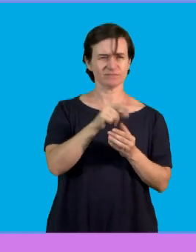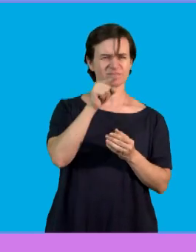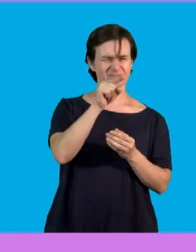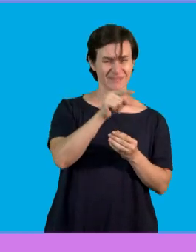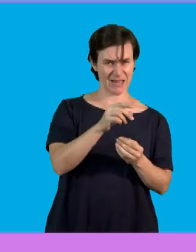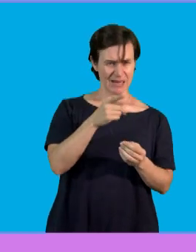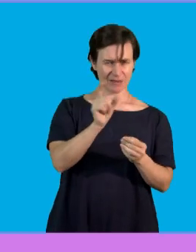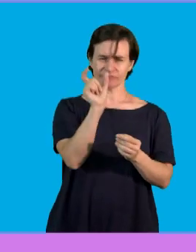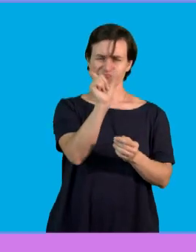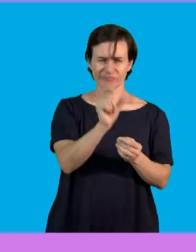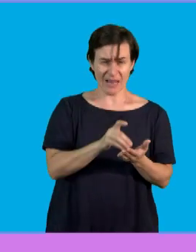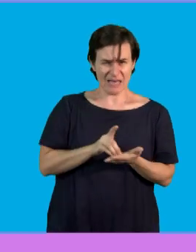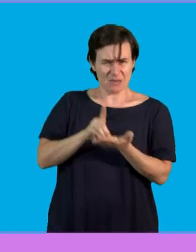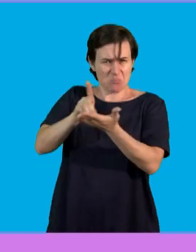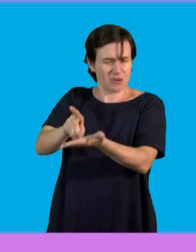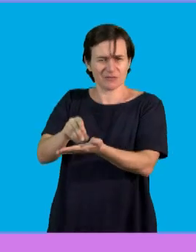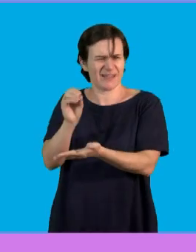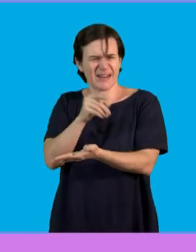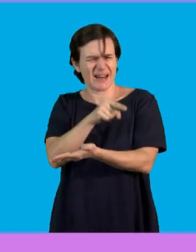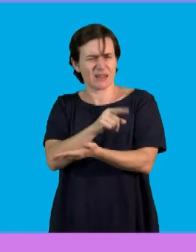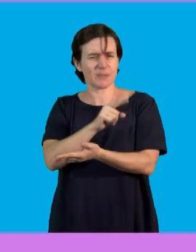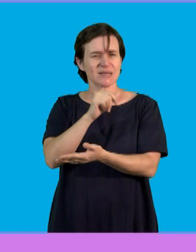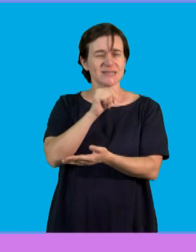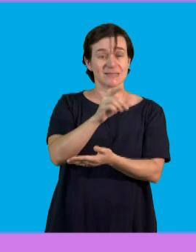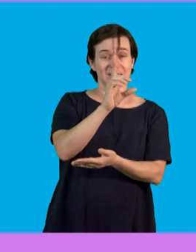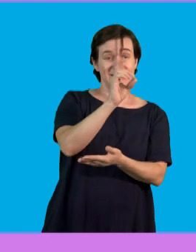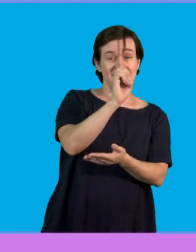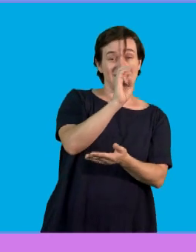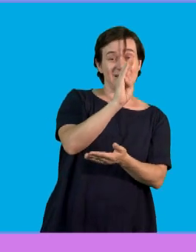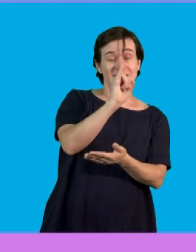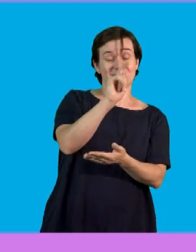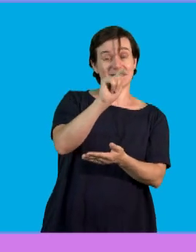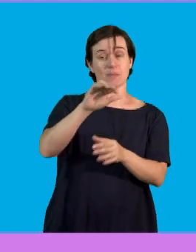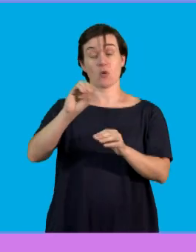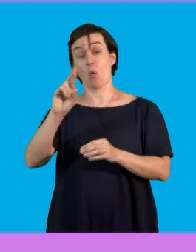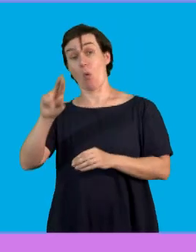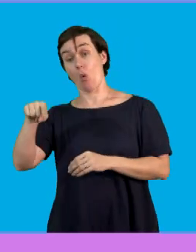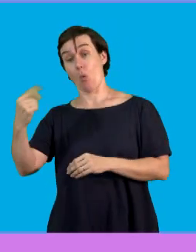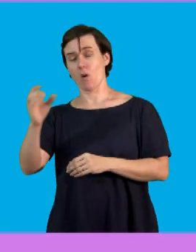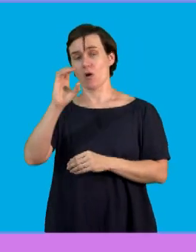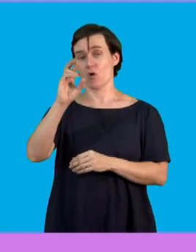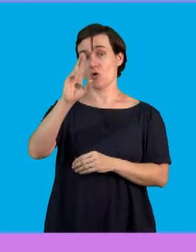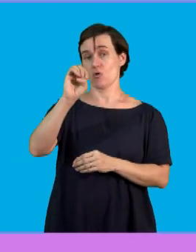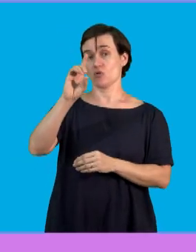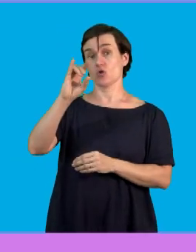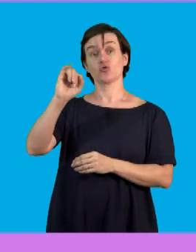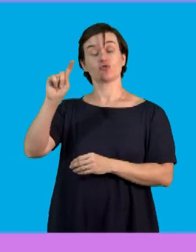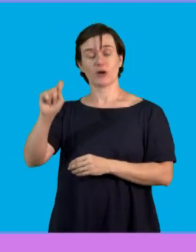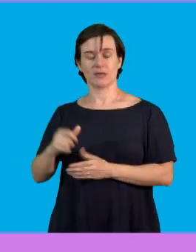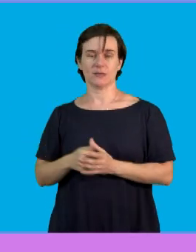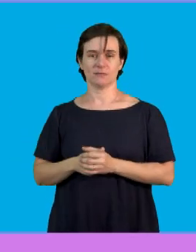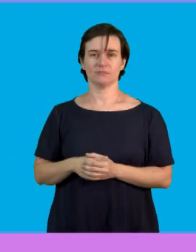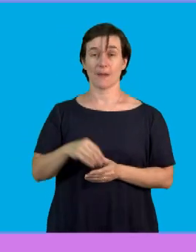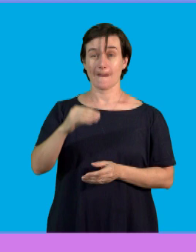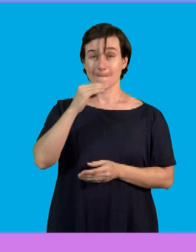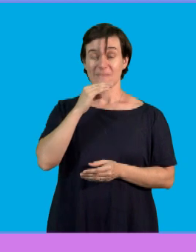says deposited, but you are given debit and credit. So you must know that when we talk of a debit, it's whereby an amount has been taken out